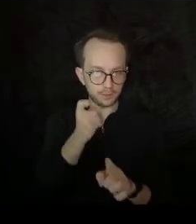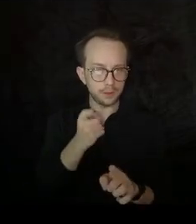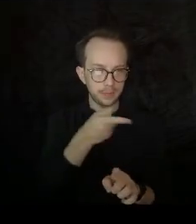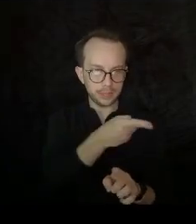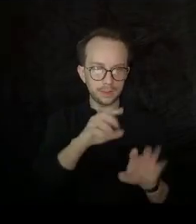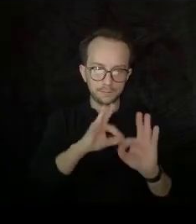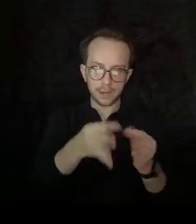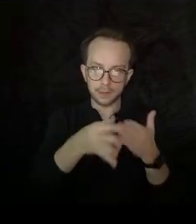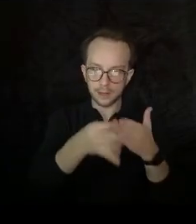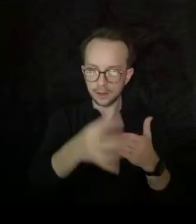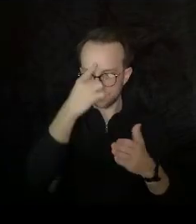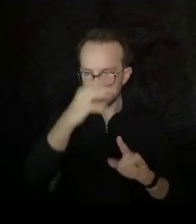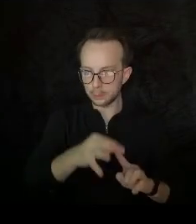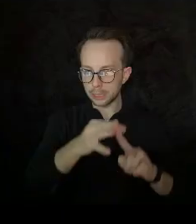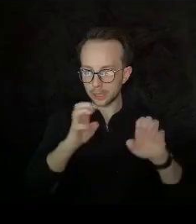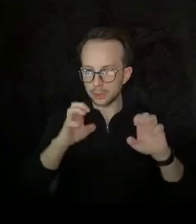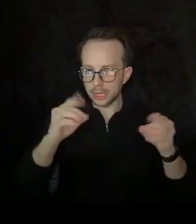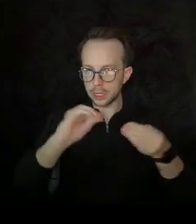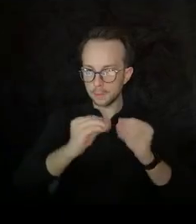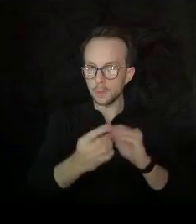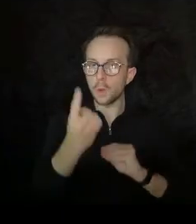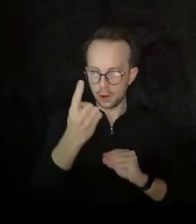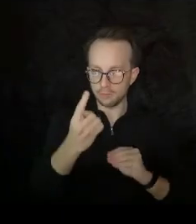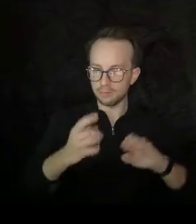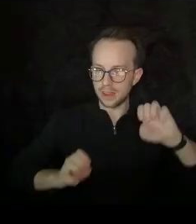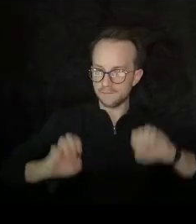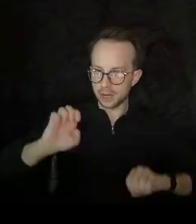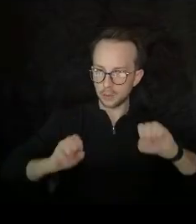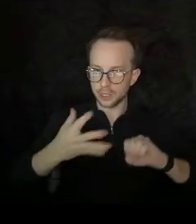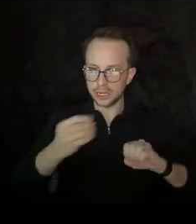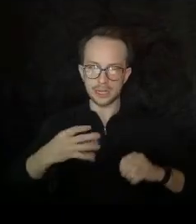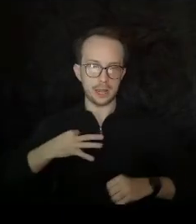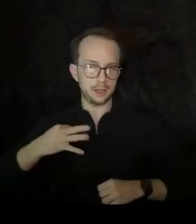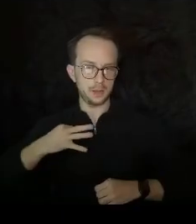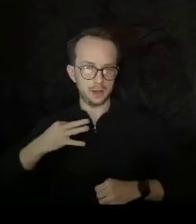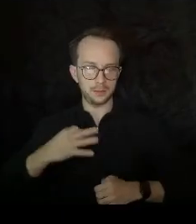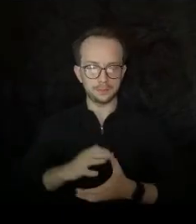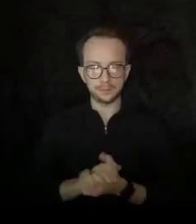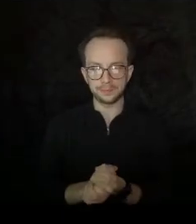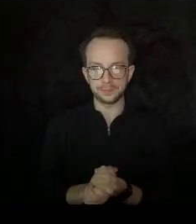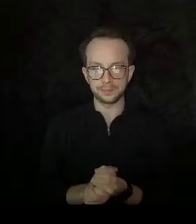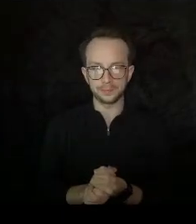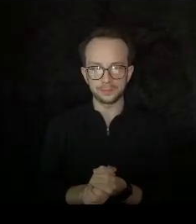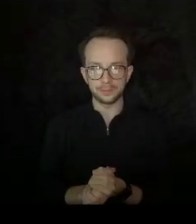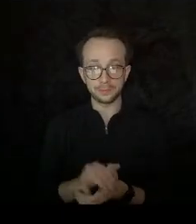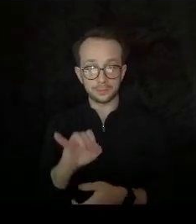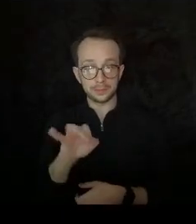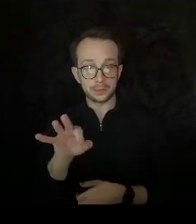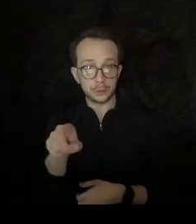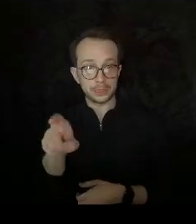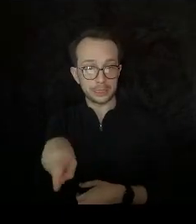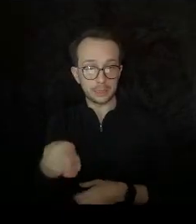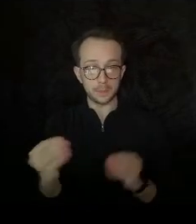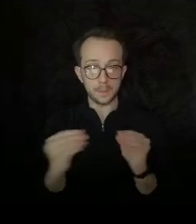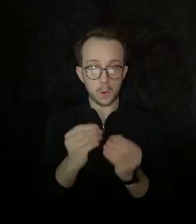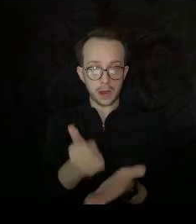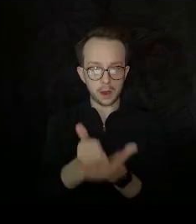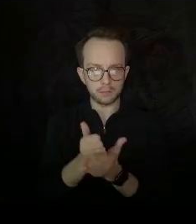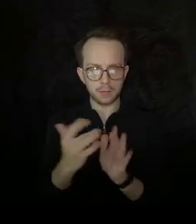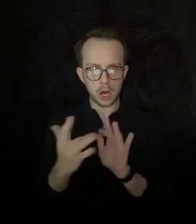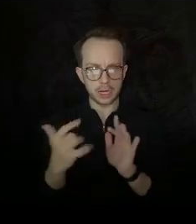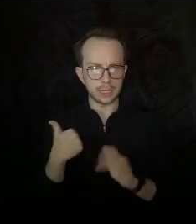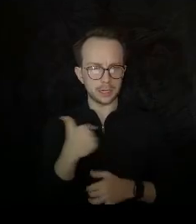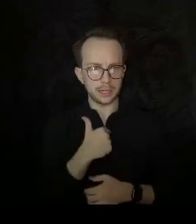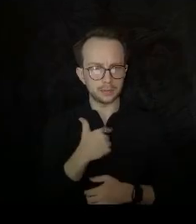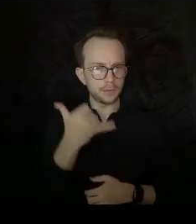Education, Episode 1, Evaluation and Eligibility. If you need more help, please contact us at